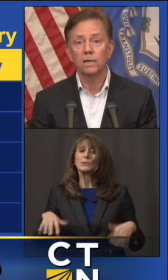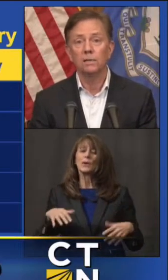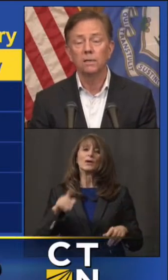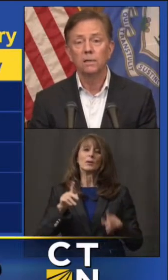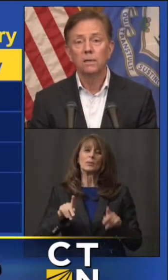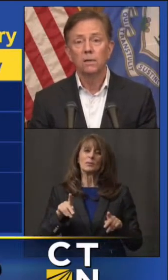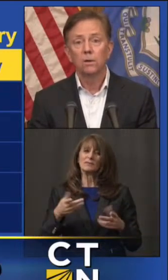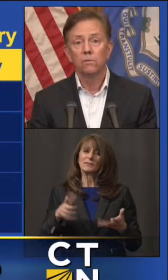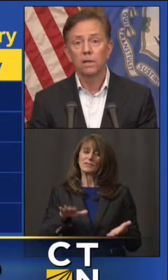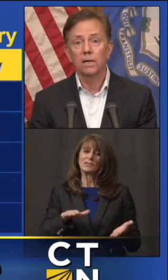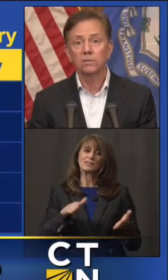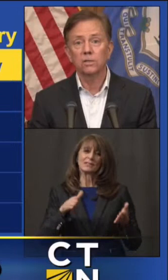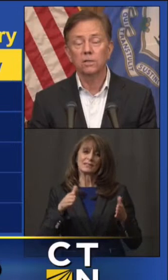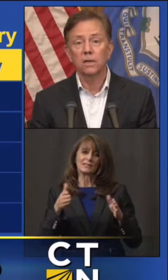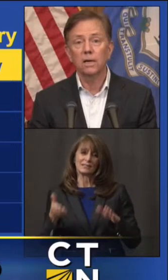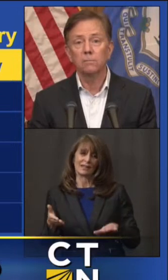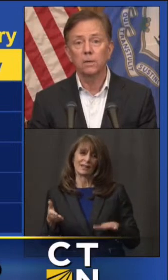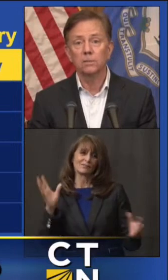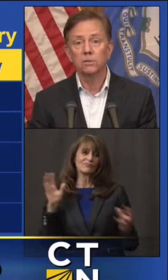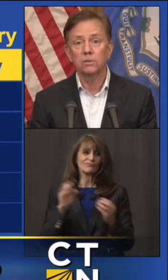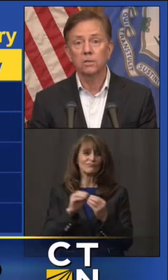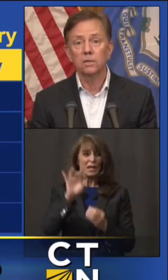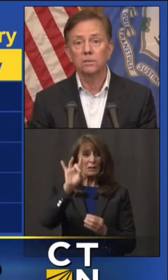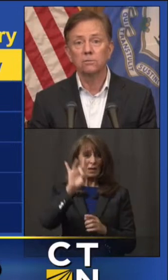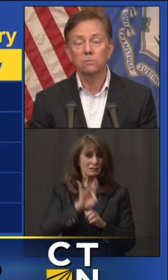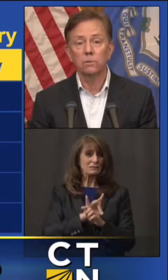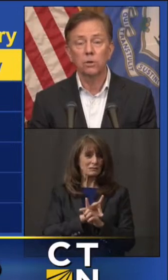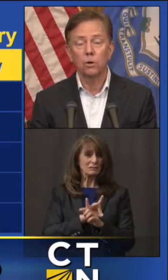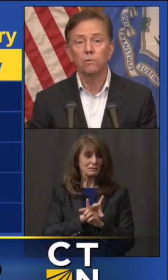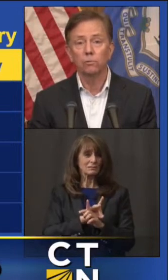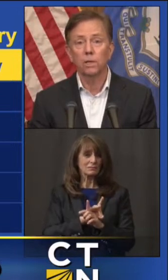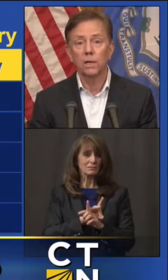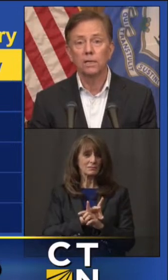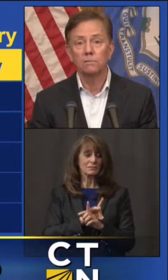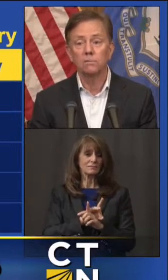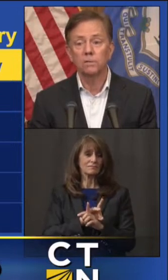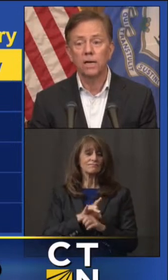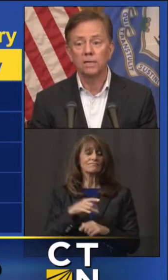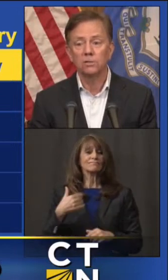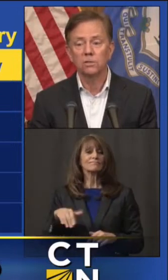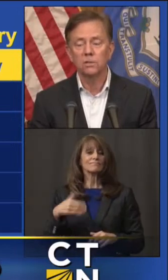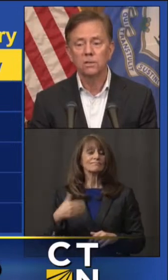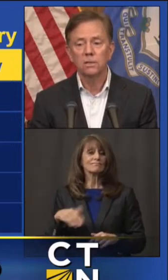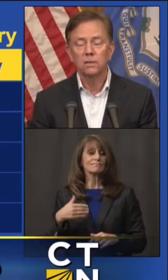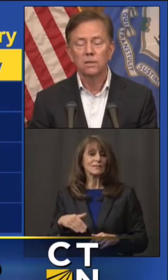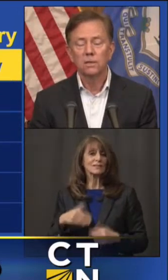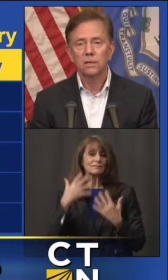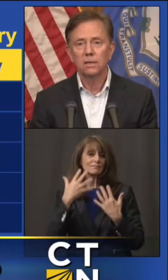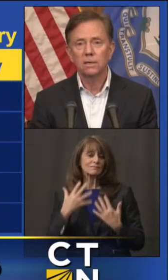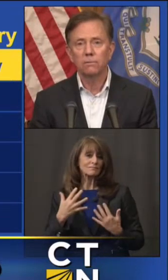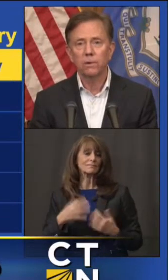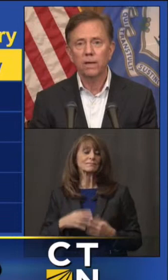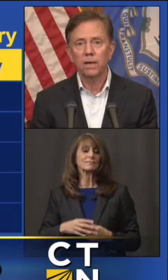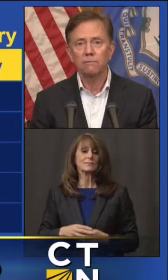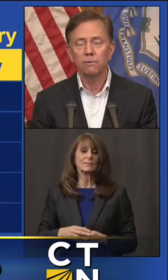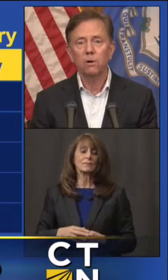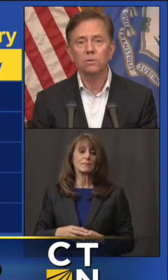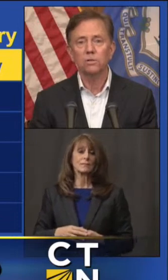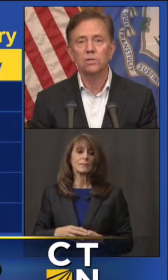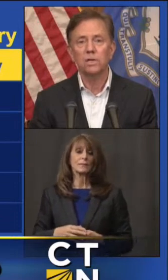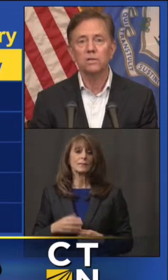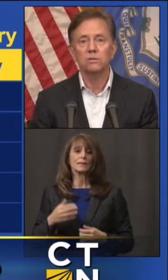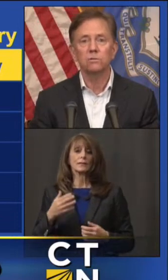died over the last 8 months with COVID-related deaths. We have